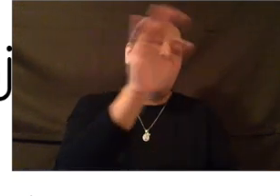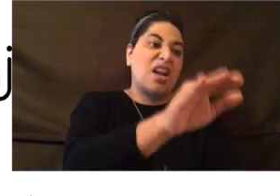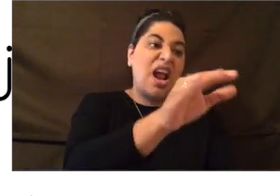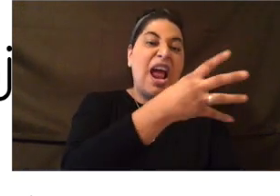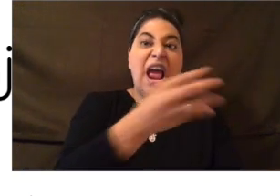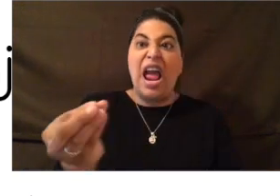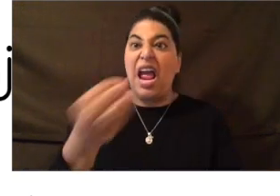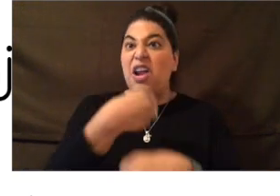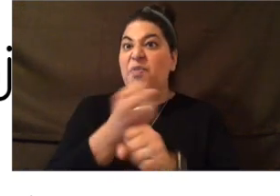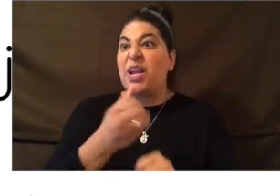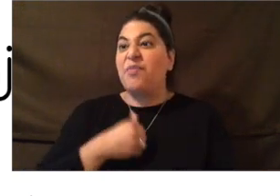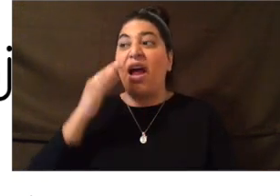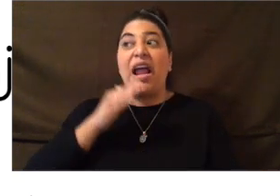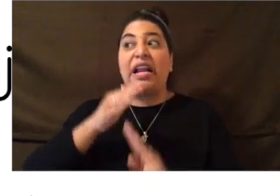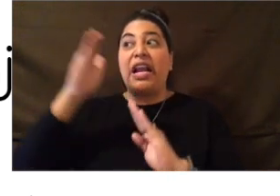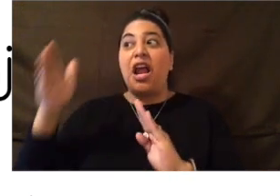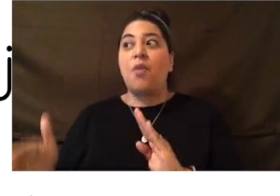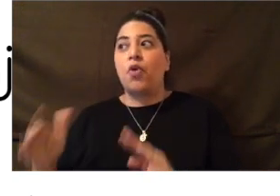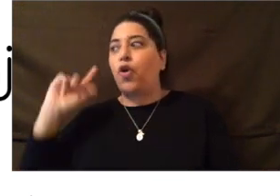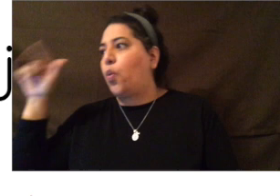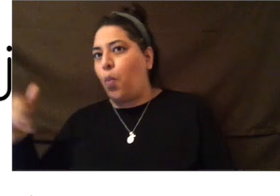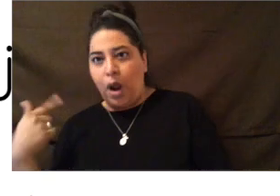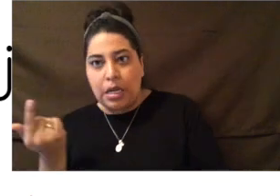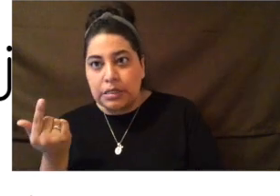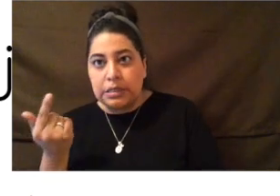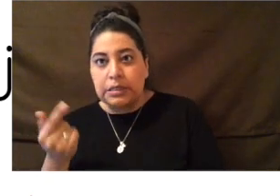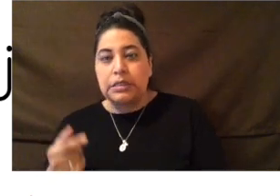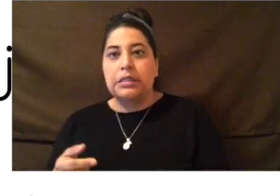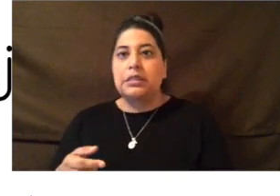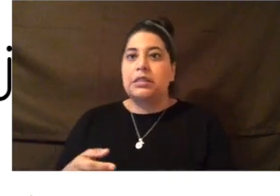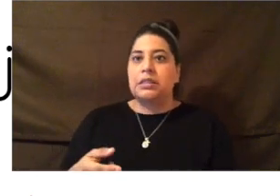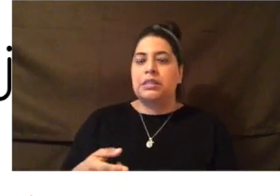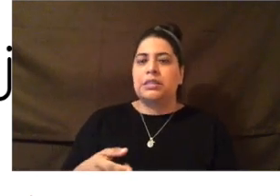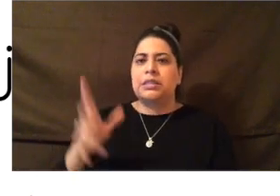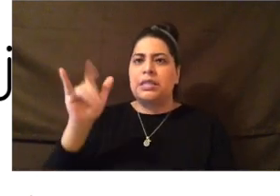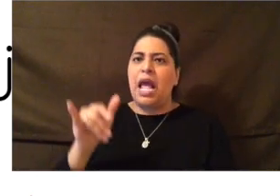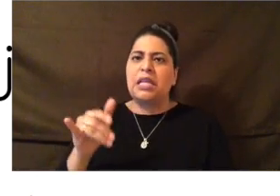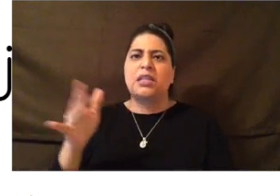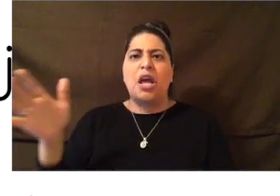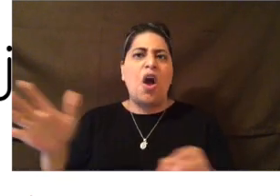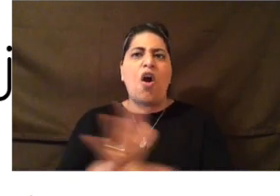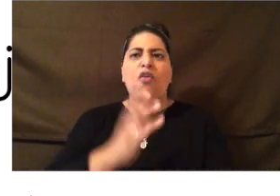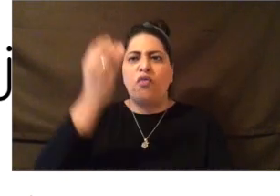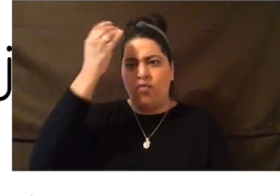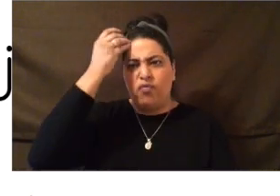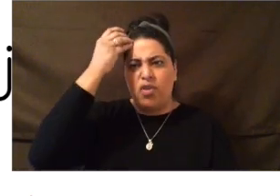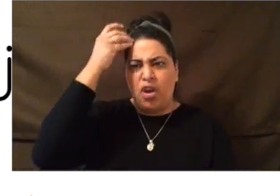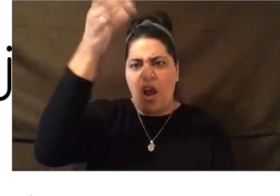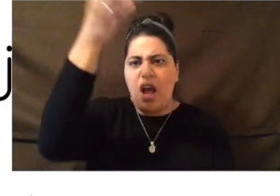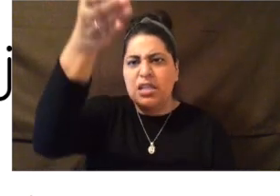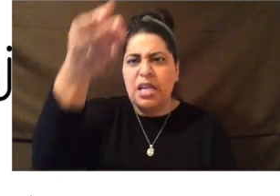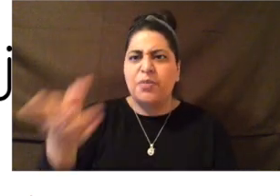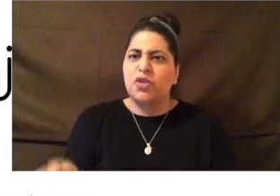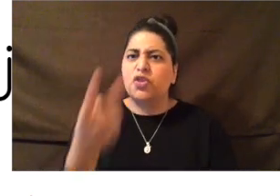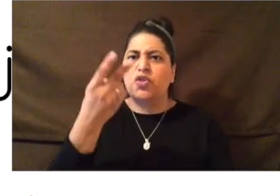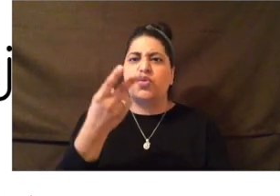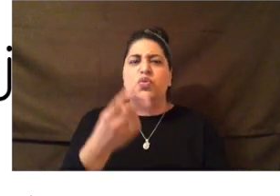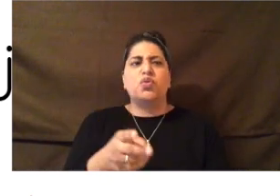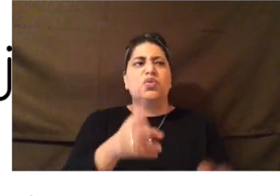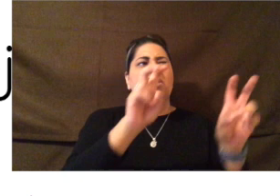at night and it drives my neighbors crazy. Okay. Something that makes complete